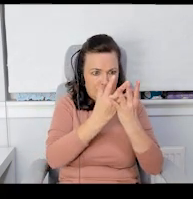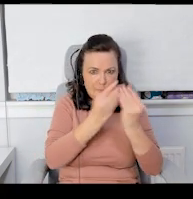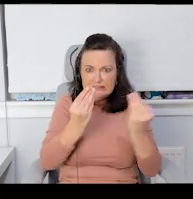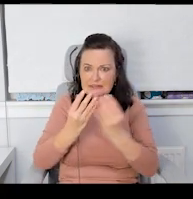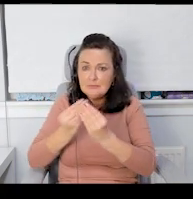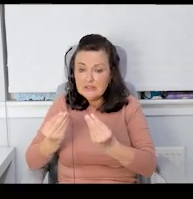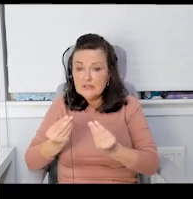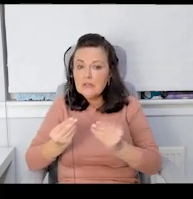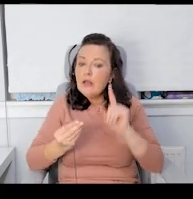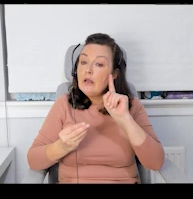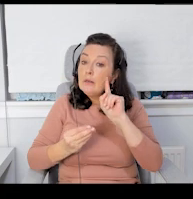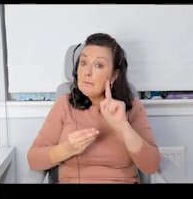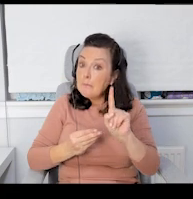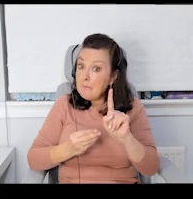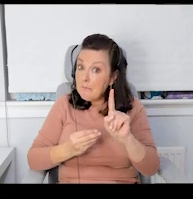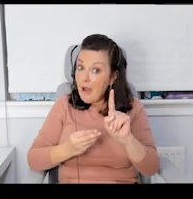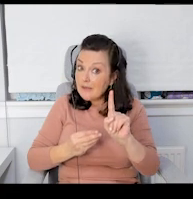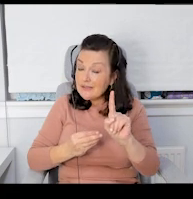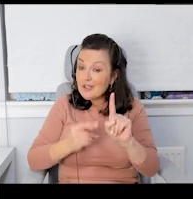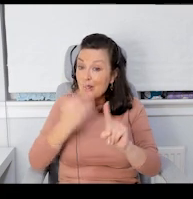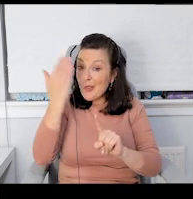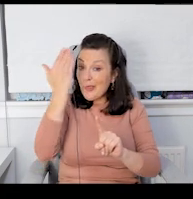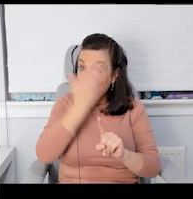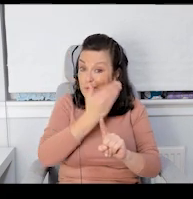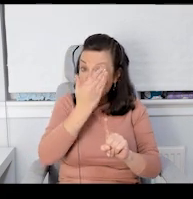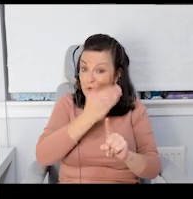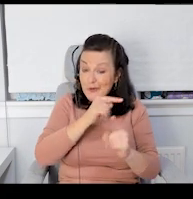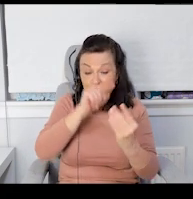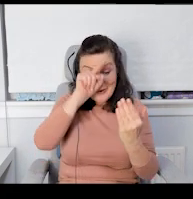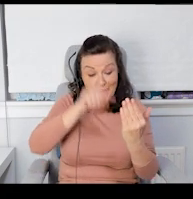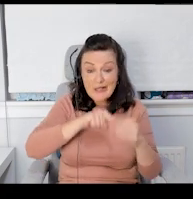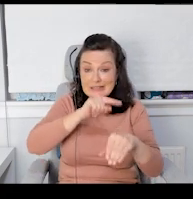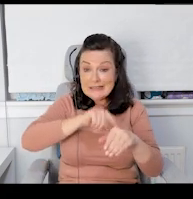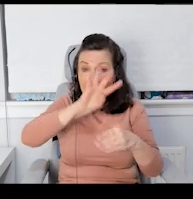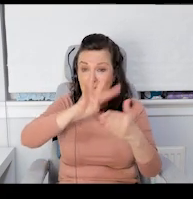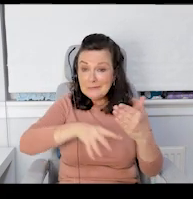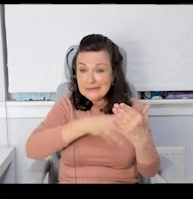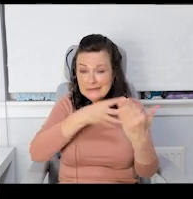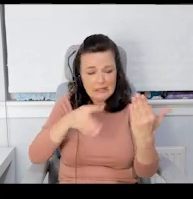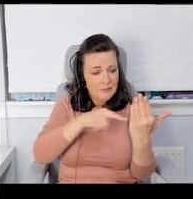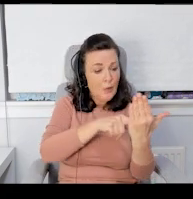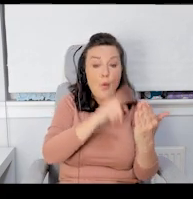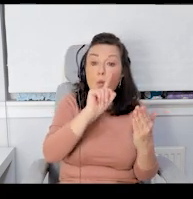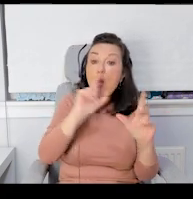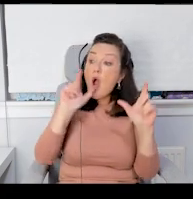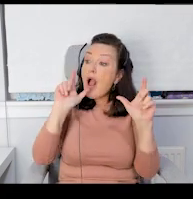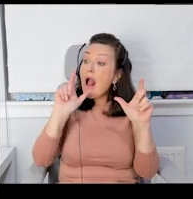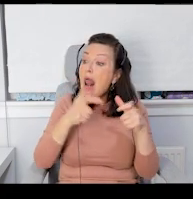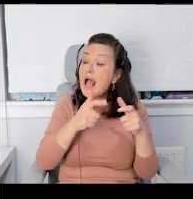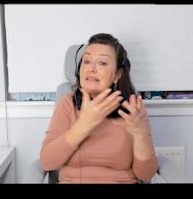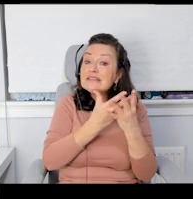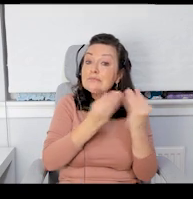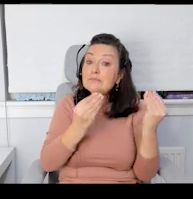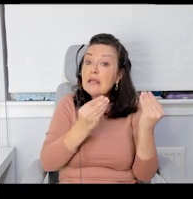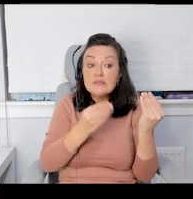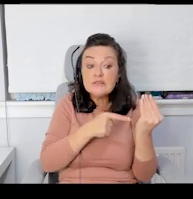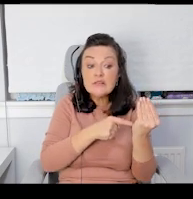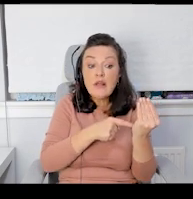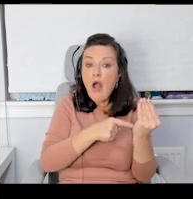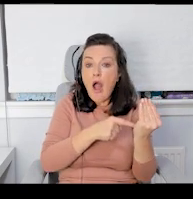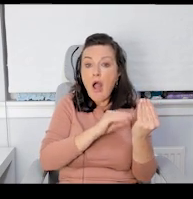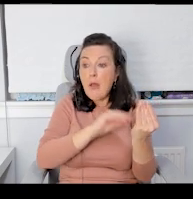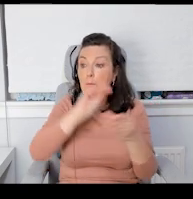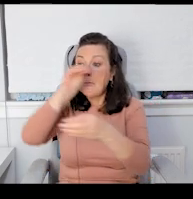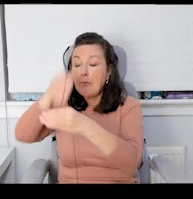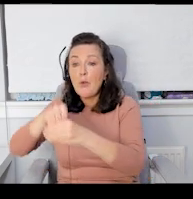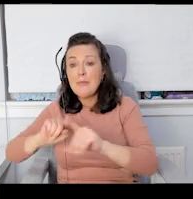it was timetabled where actually on Friday I would actually attend the classes in like a different group, just to make up that, right?